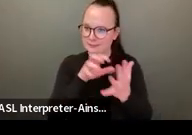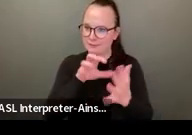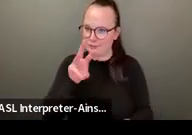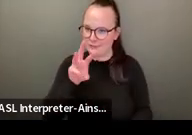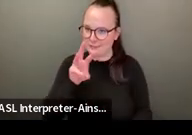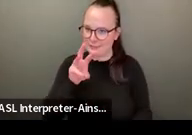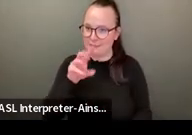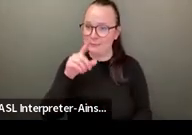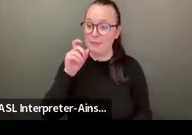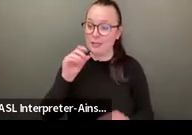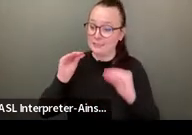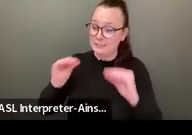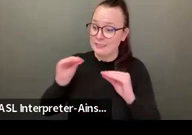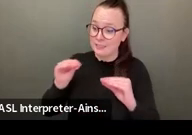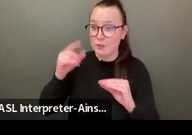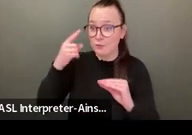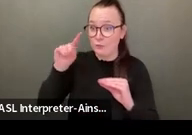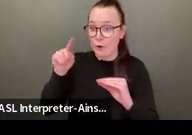can actually use it.